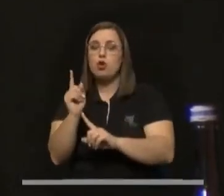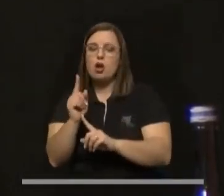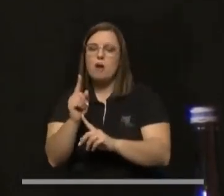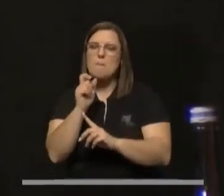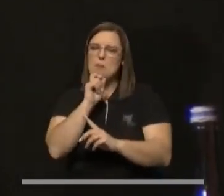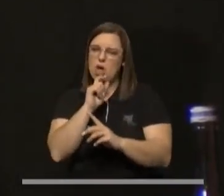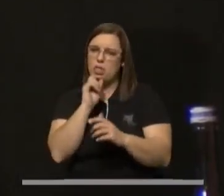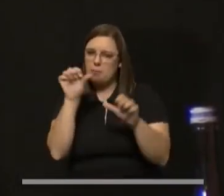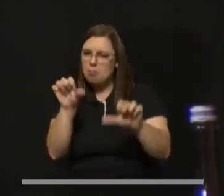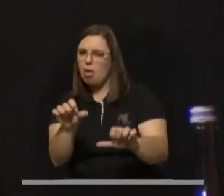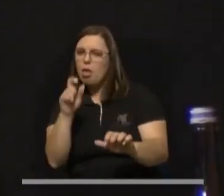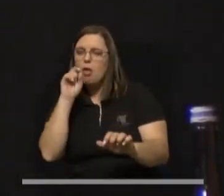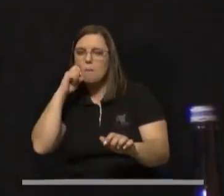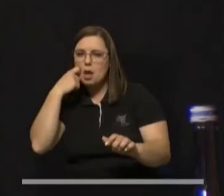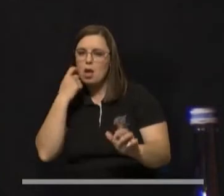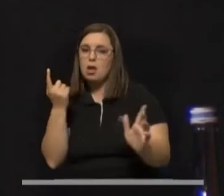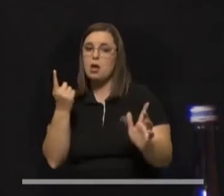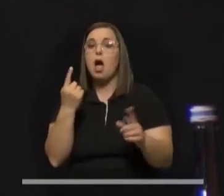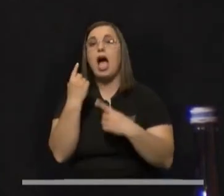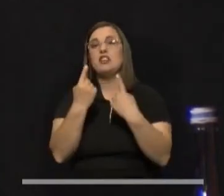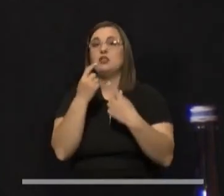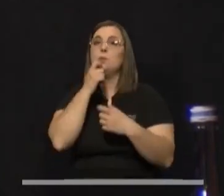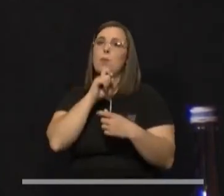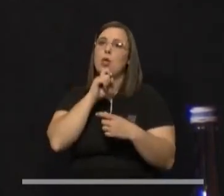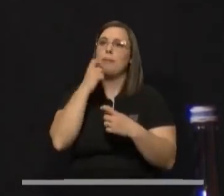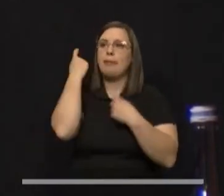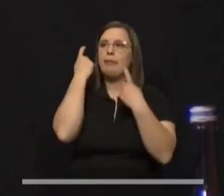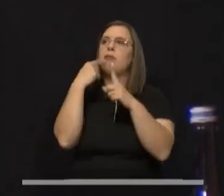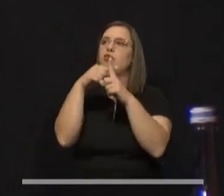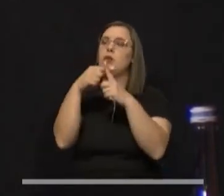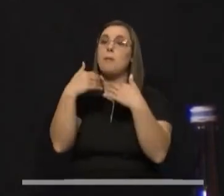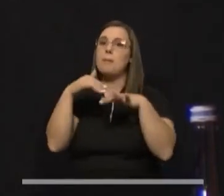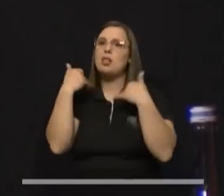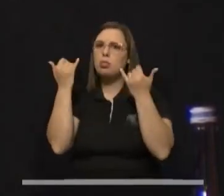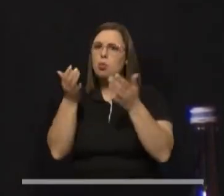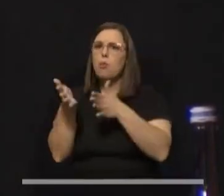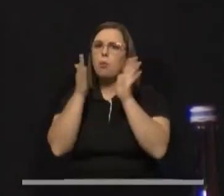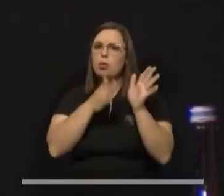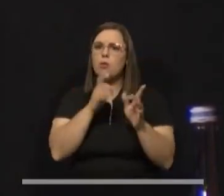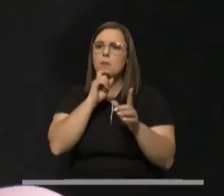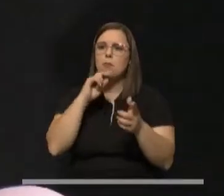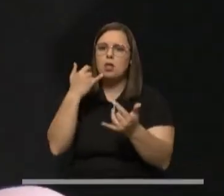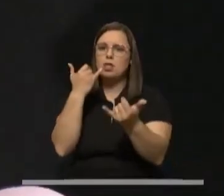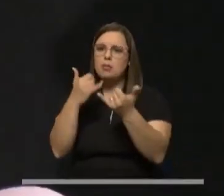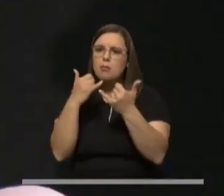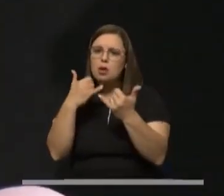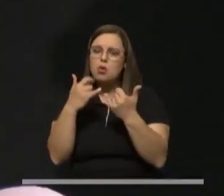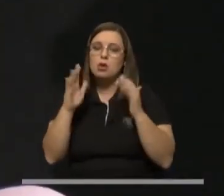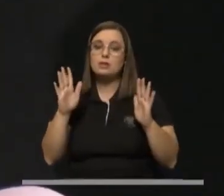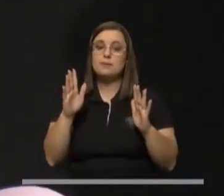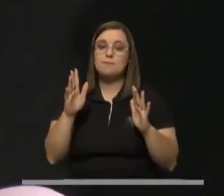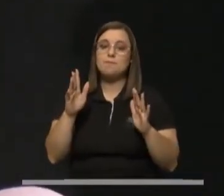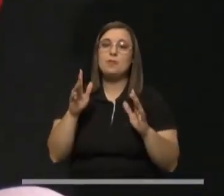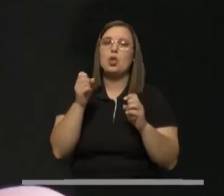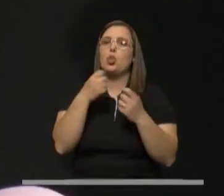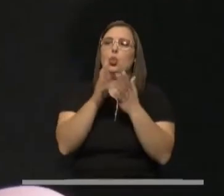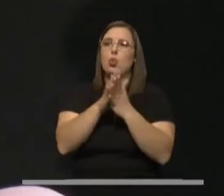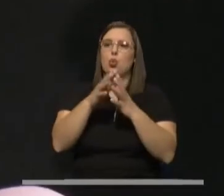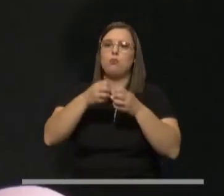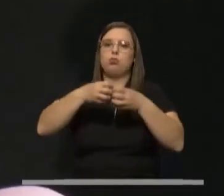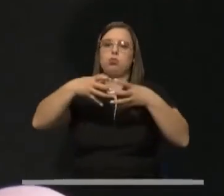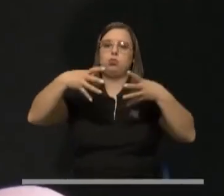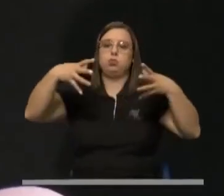destroy the power of a politician today. I mean, it seems to be a benediction, but a blessing, but then